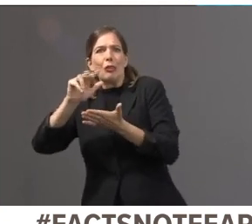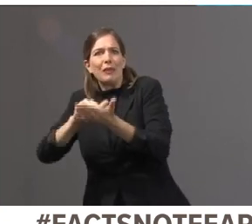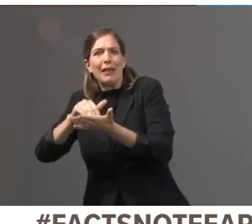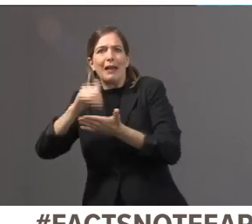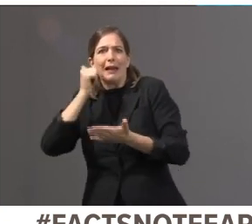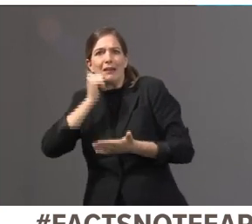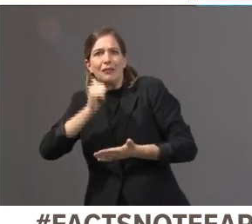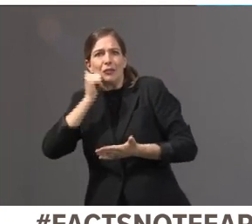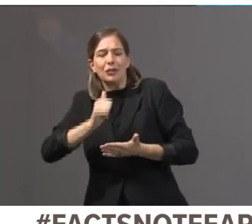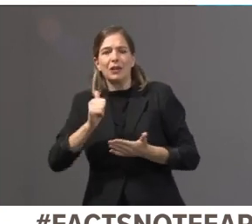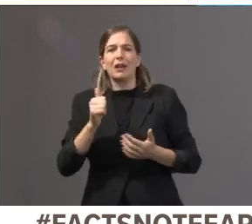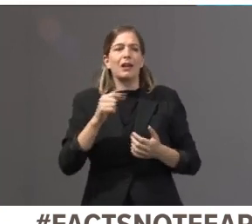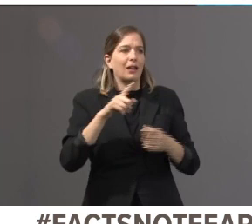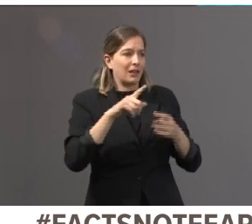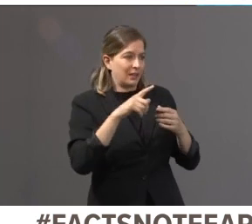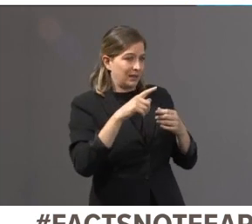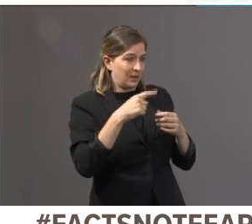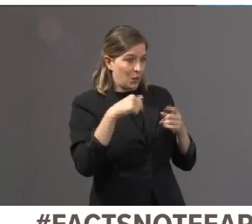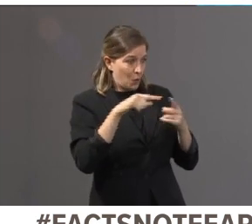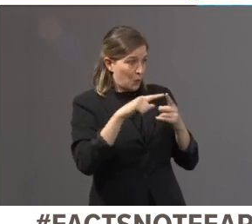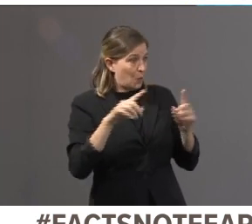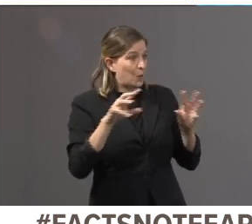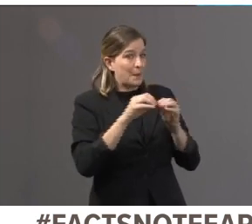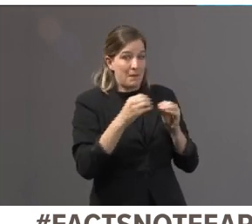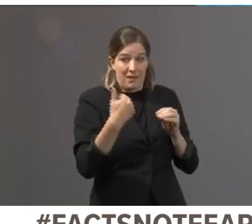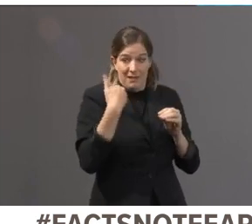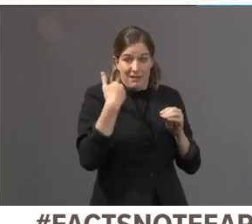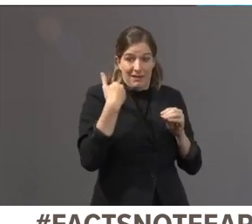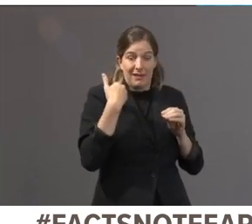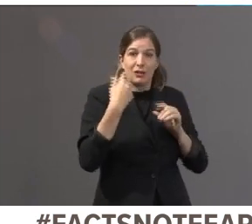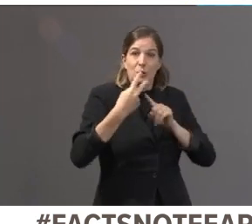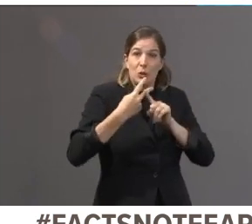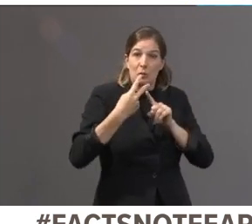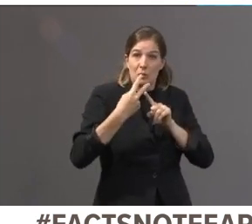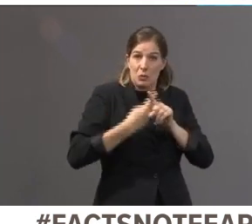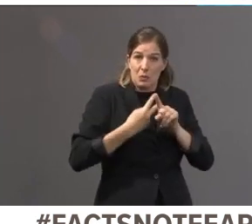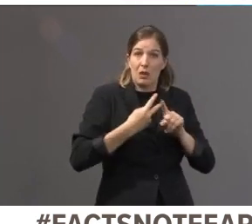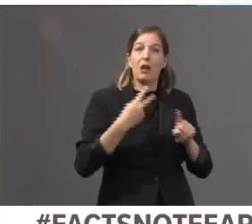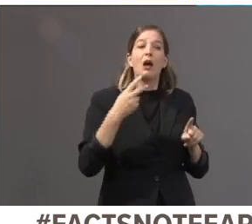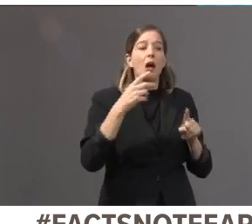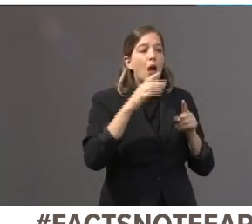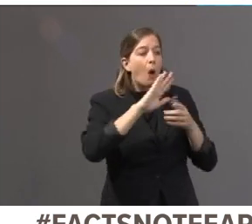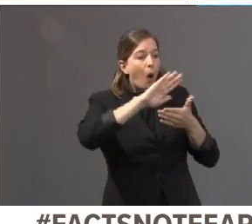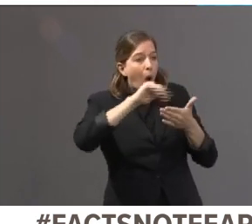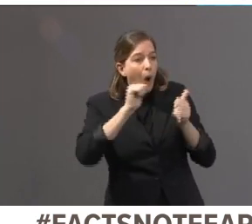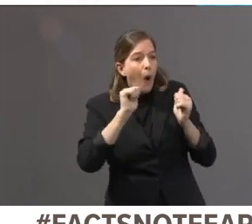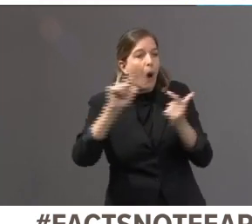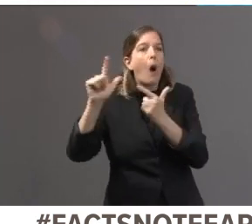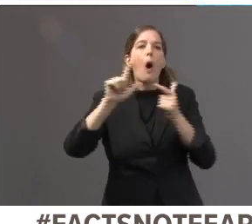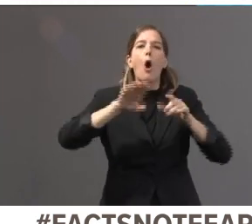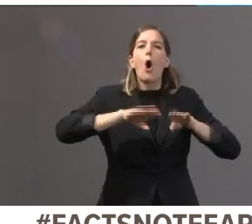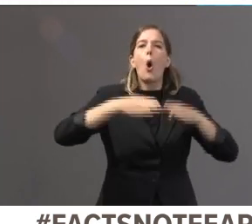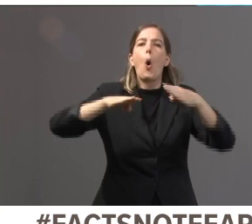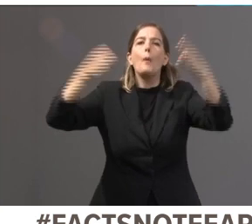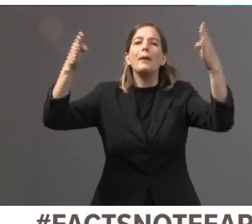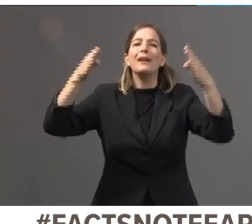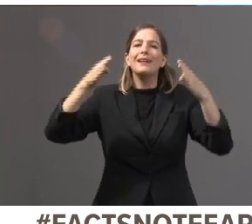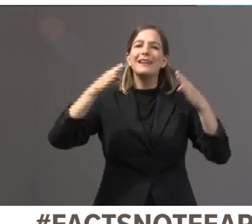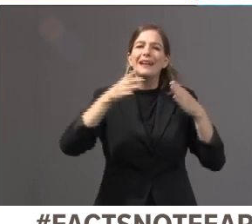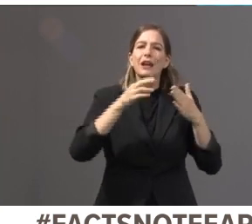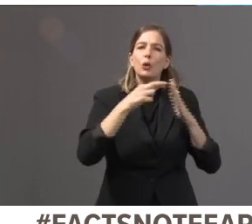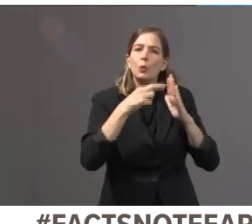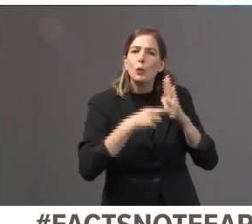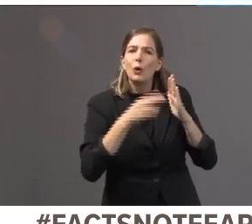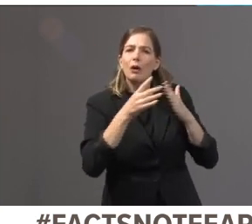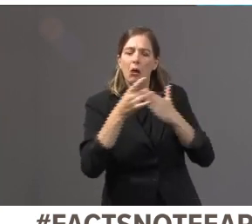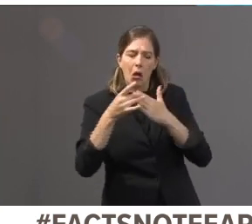ago, we met all 6 opening guidelines. Barely in a couple cases, but we did meet them all. You've just been listening to Governor Ducey